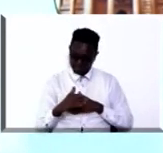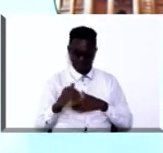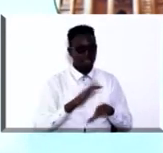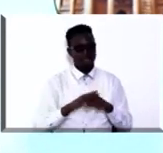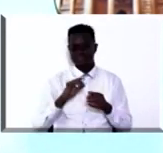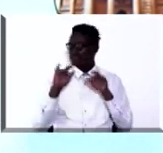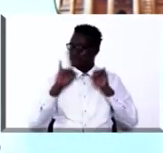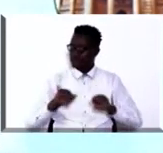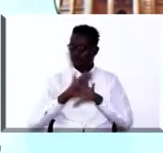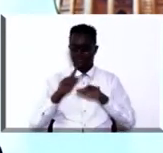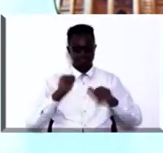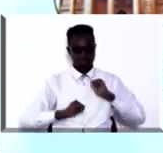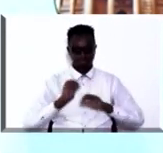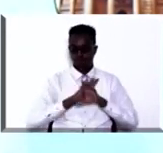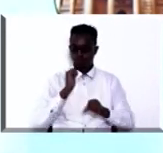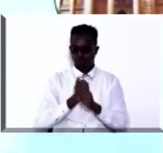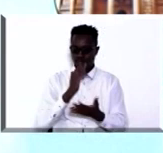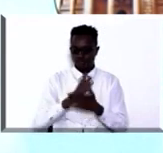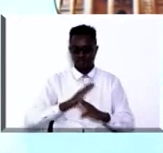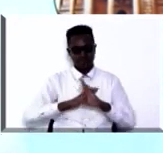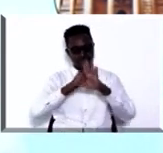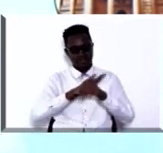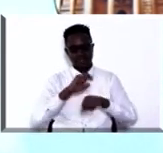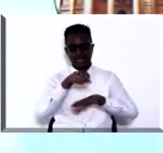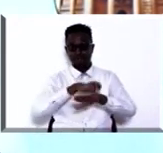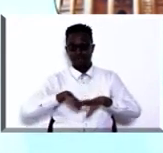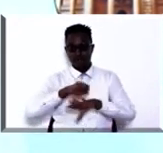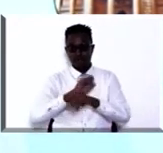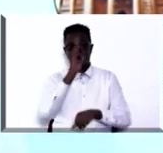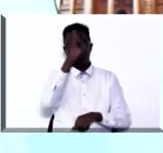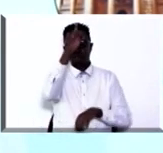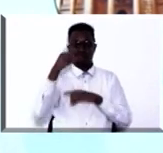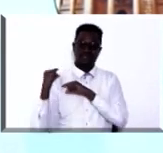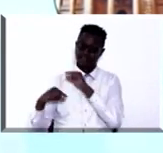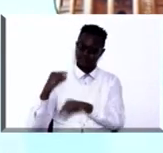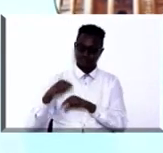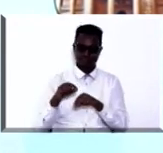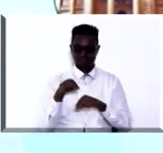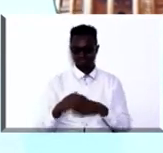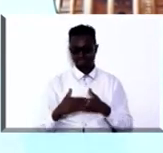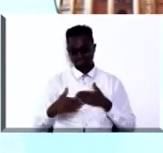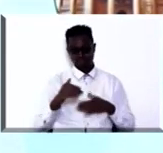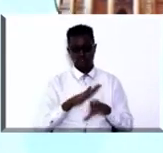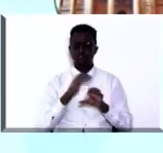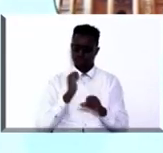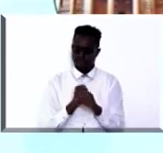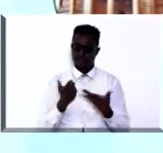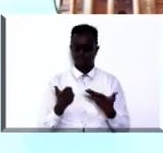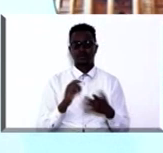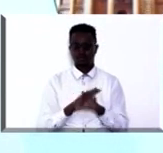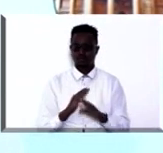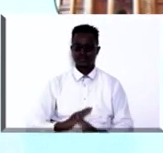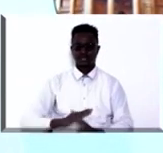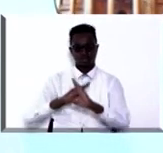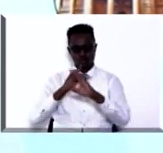the environment for the sake of future generations. This is the decade to take practical steps to secure the supply